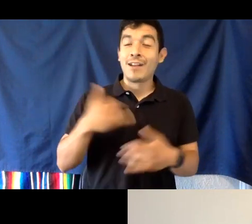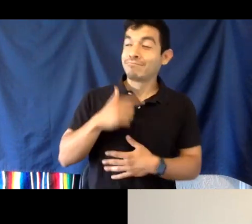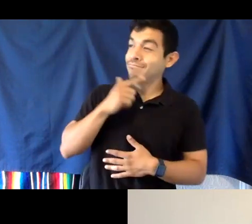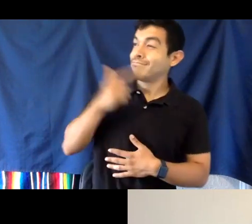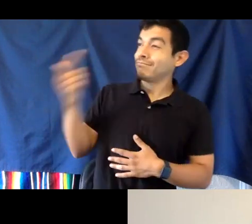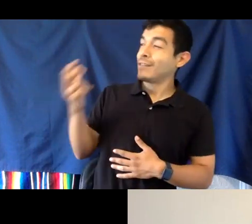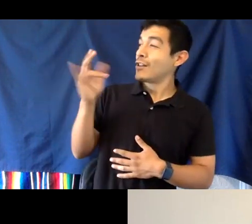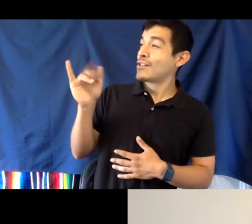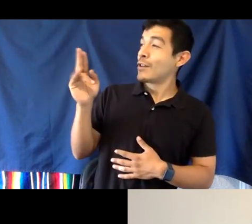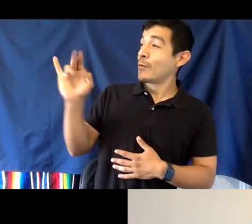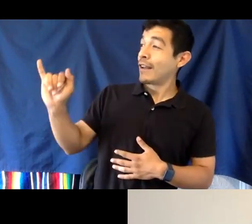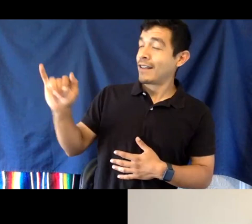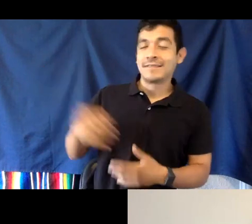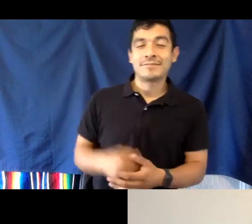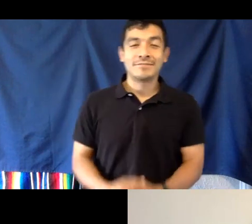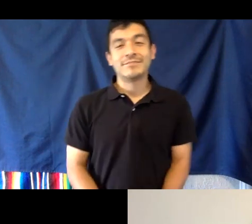Chi-Wei.